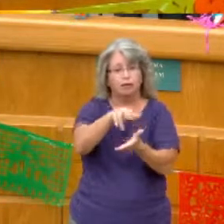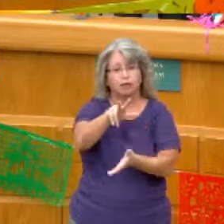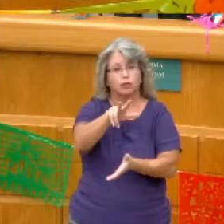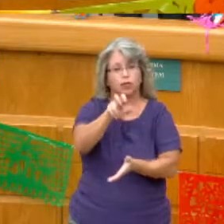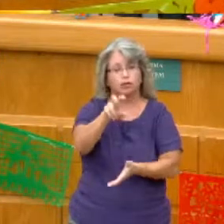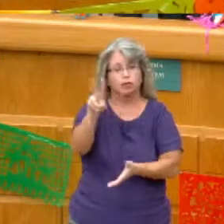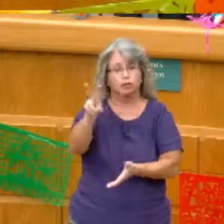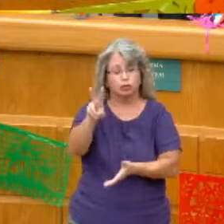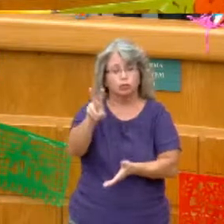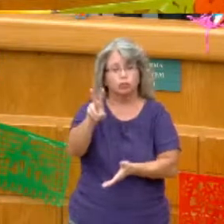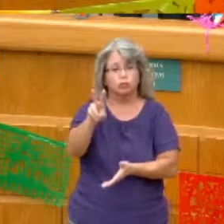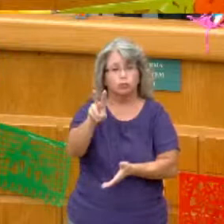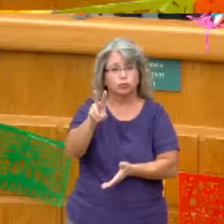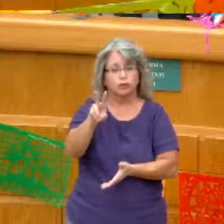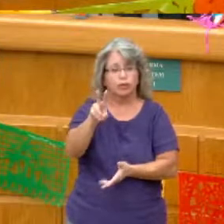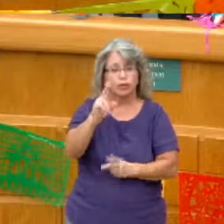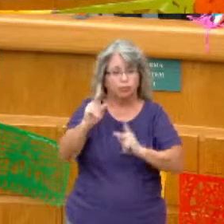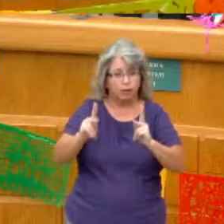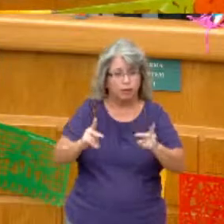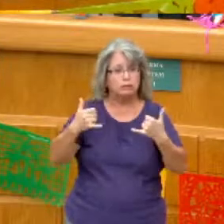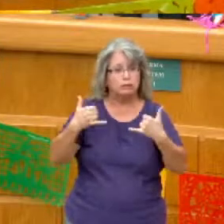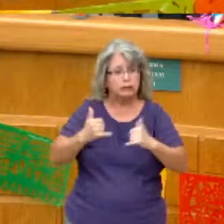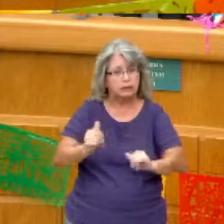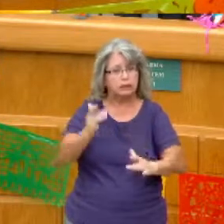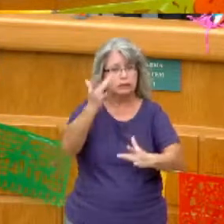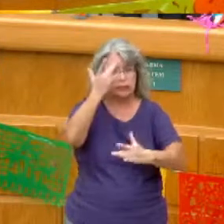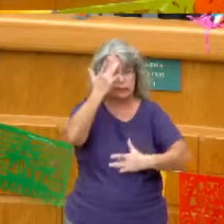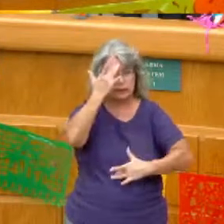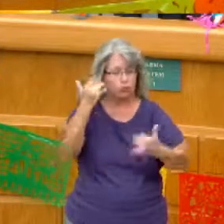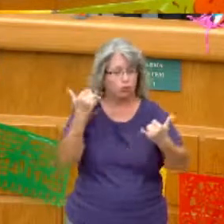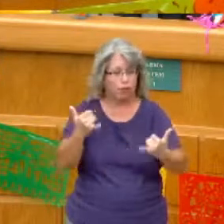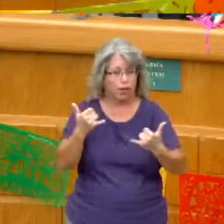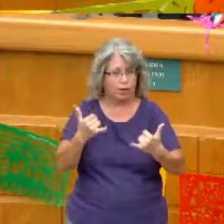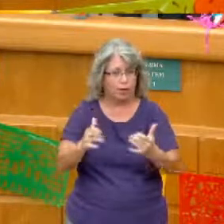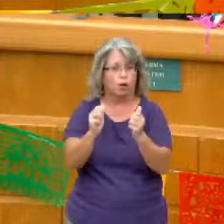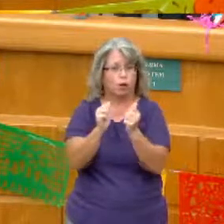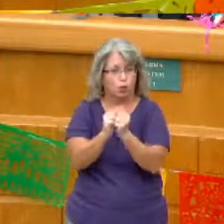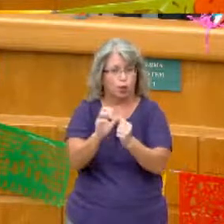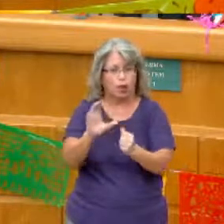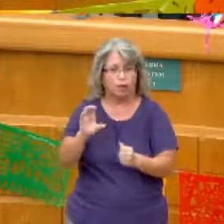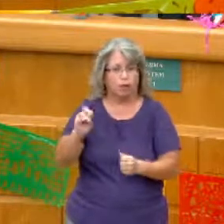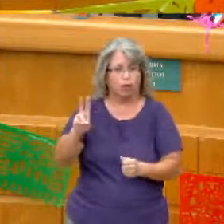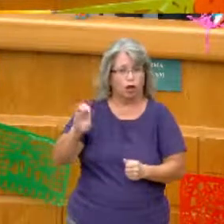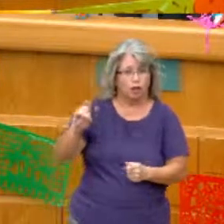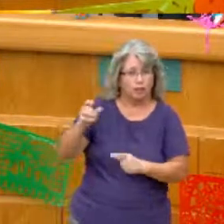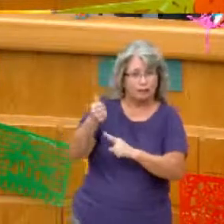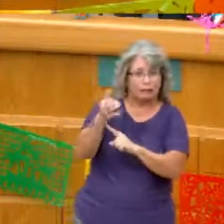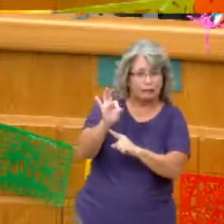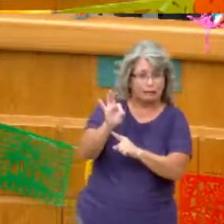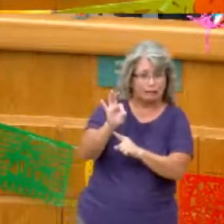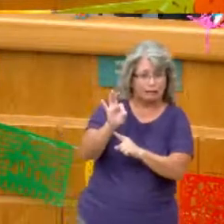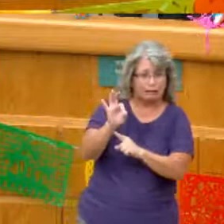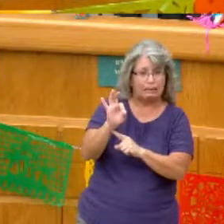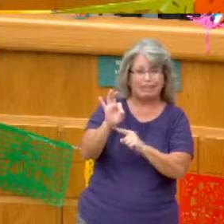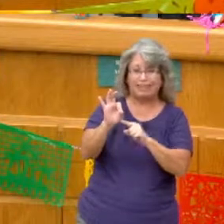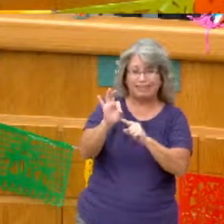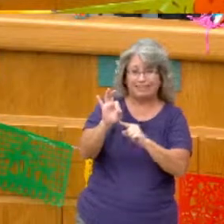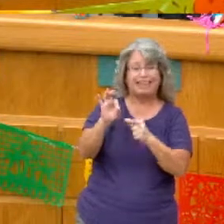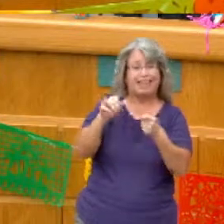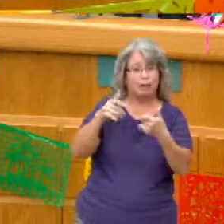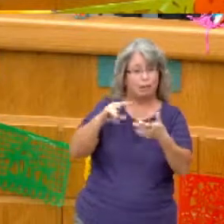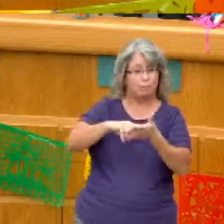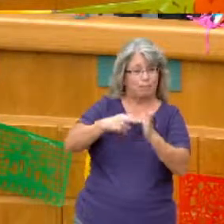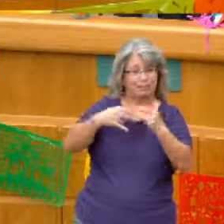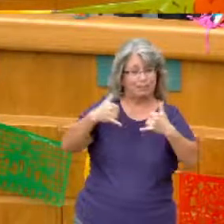3,302 active cases, which means people that actually have COVID-19 are still in that period where they can transmit